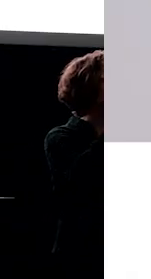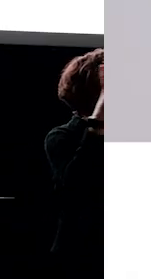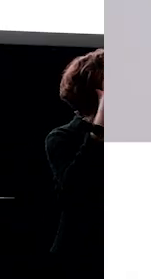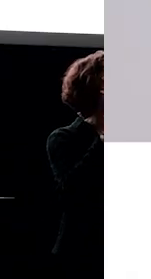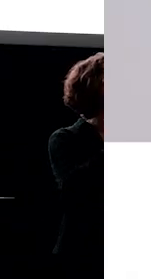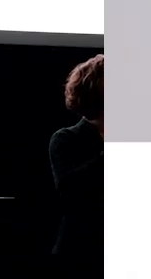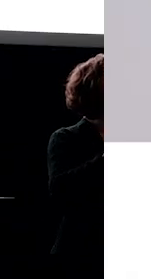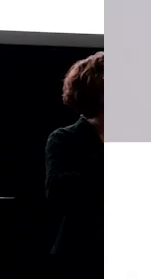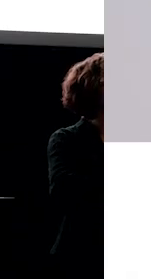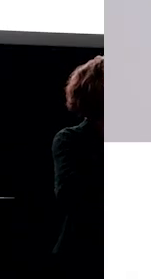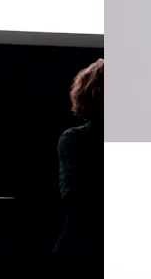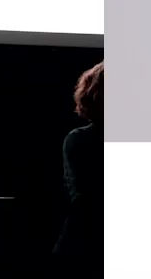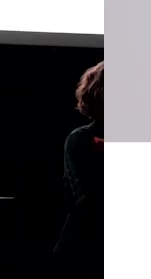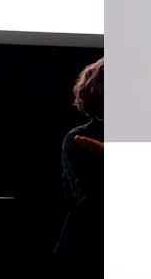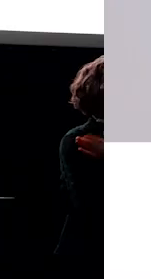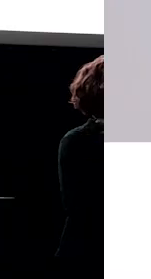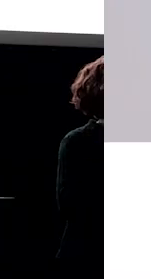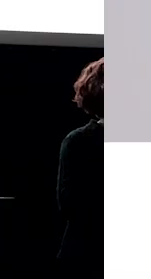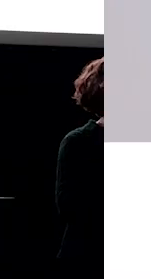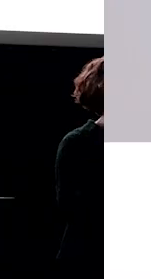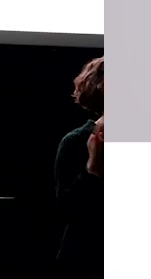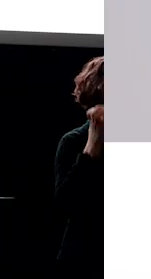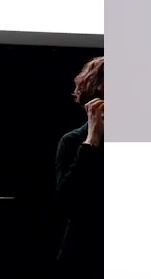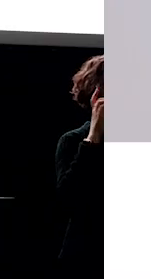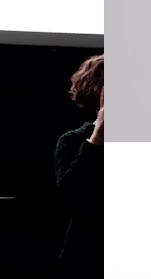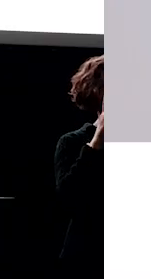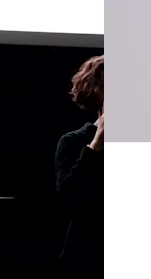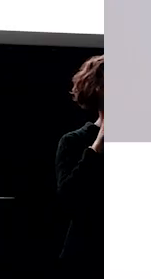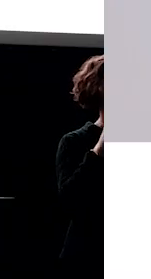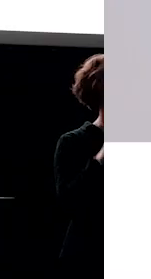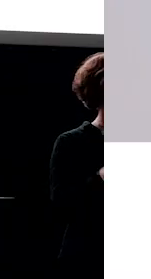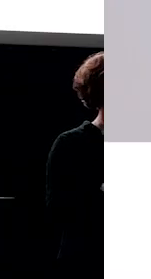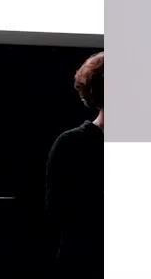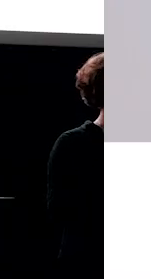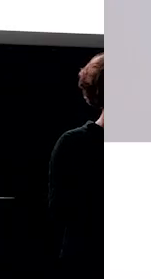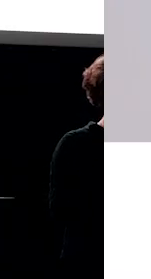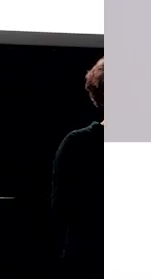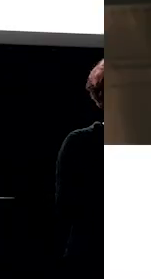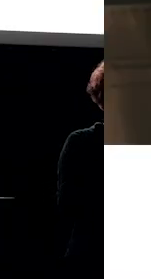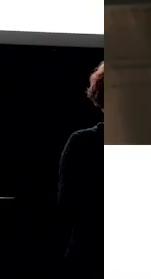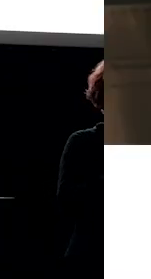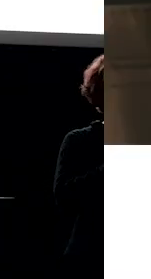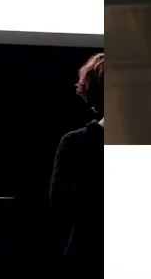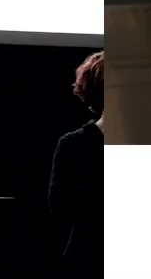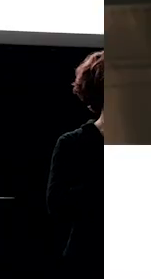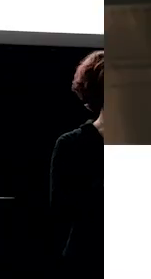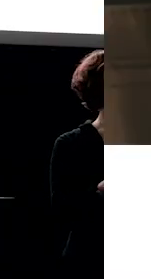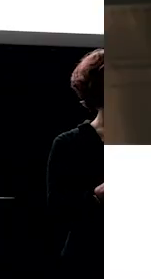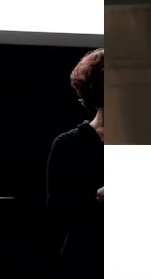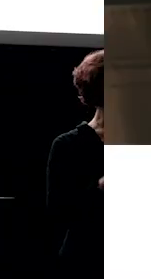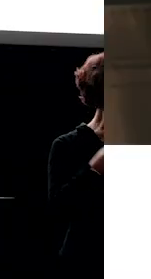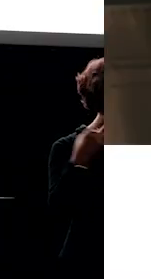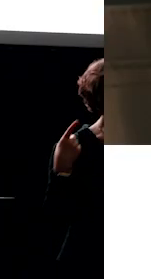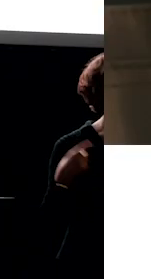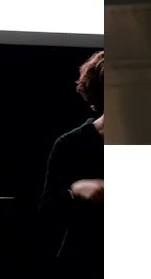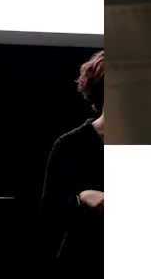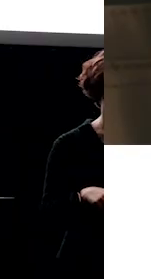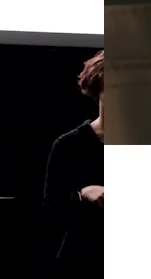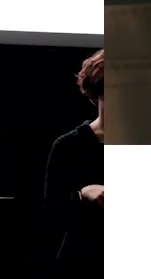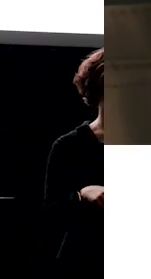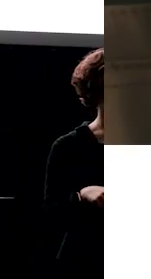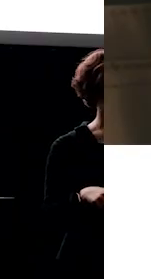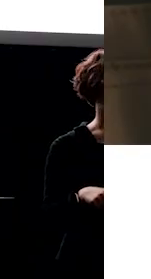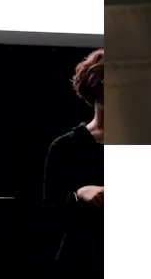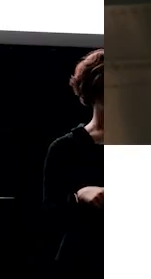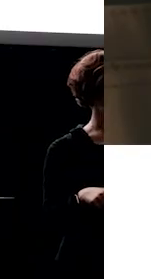evolve and how IDSA can play a role in it, but apparently they did not share that same vision.